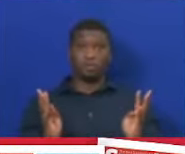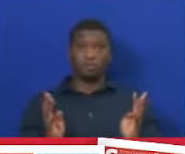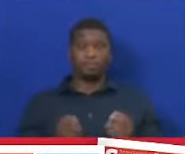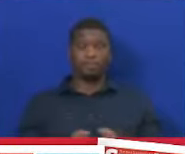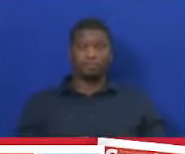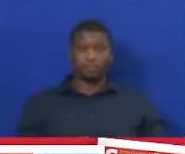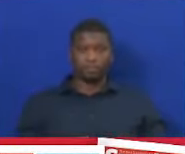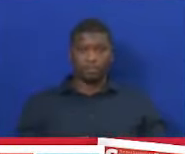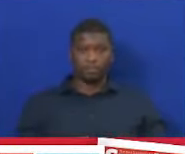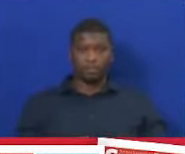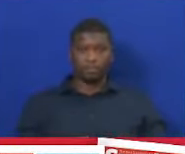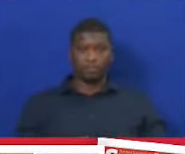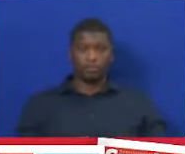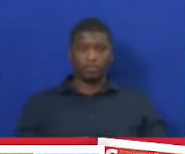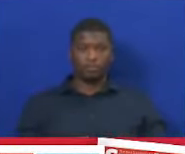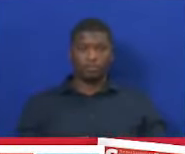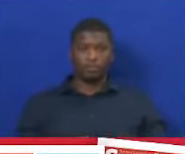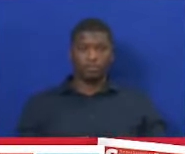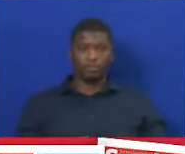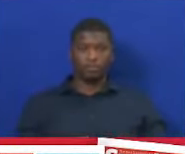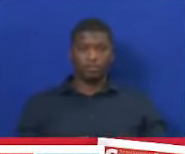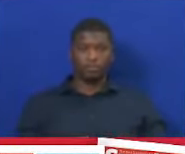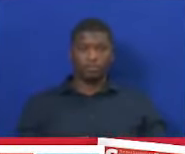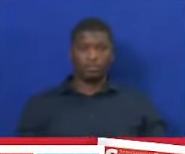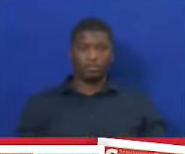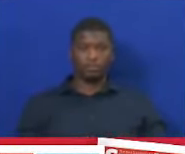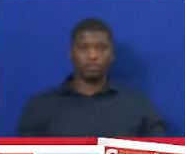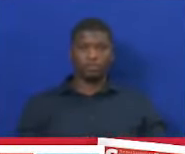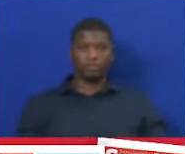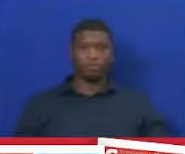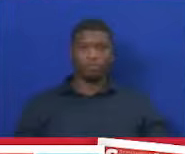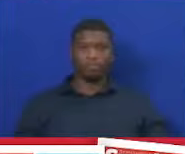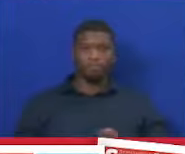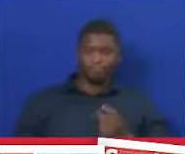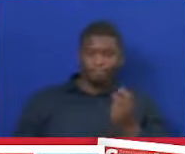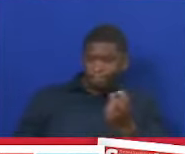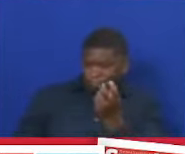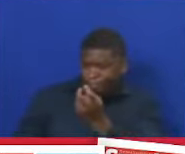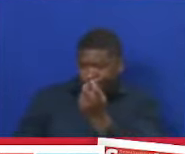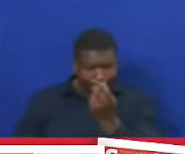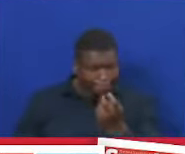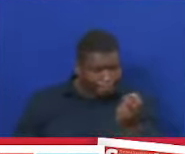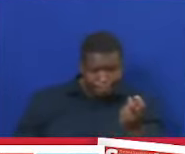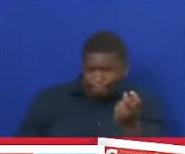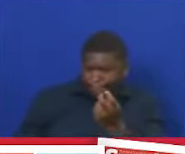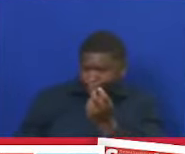After conducting the search at the cottage